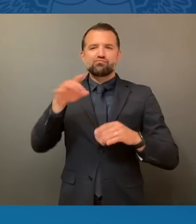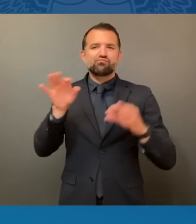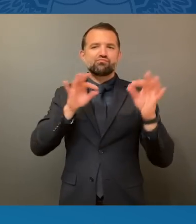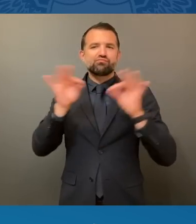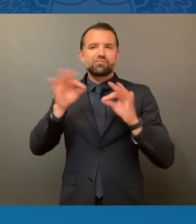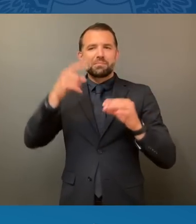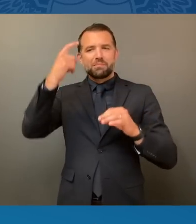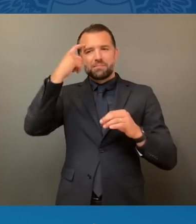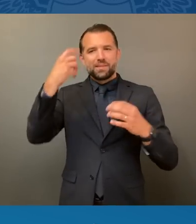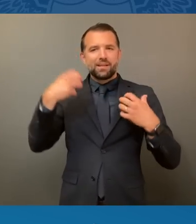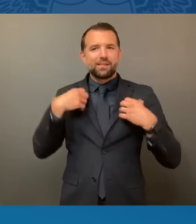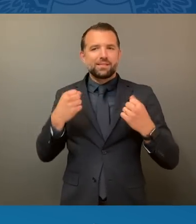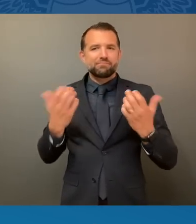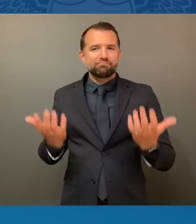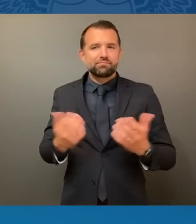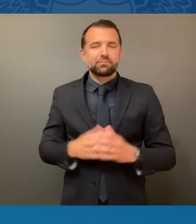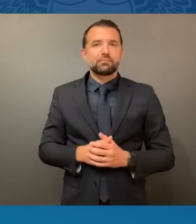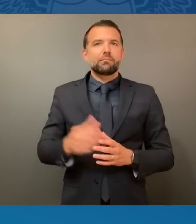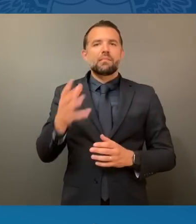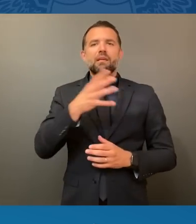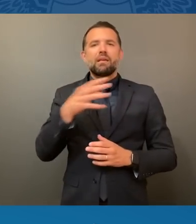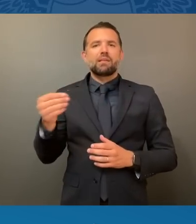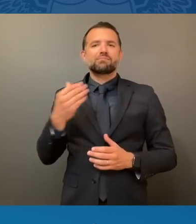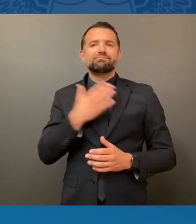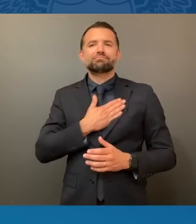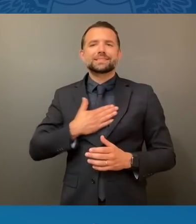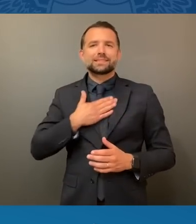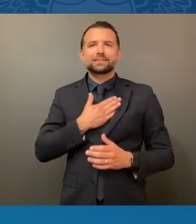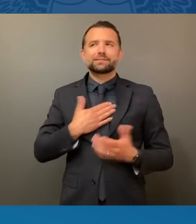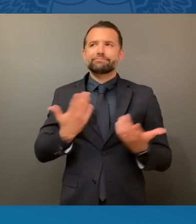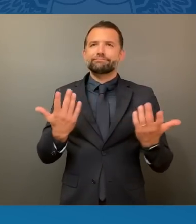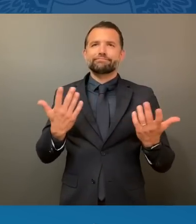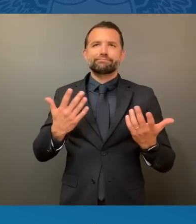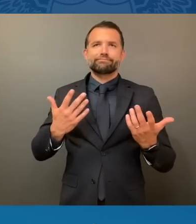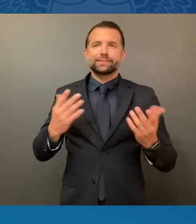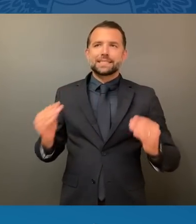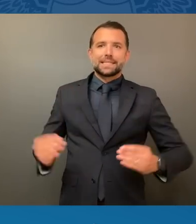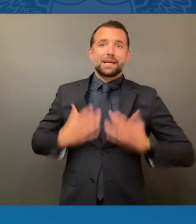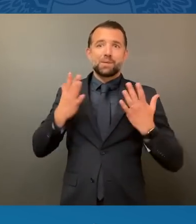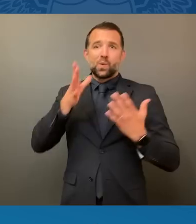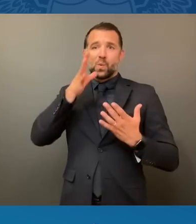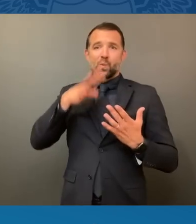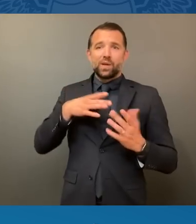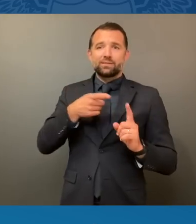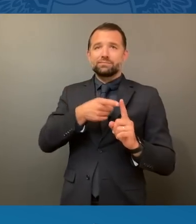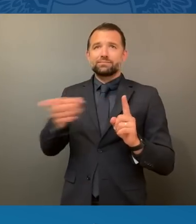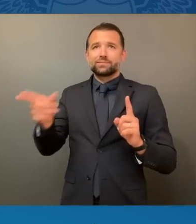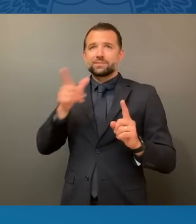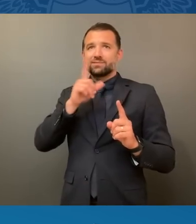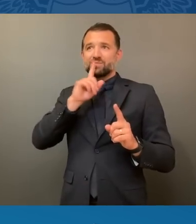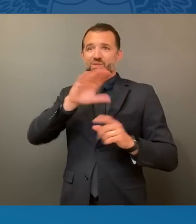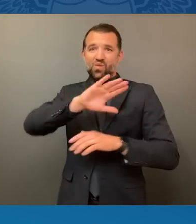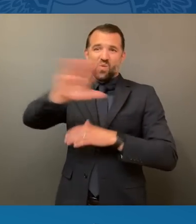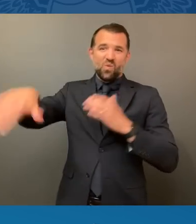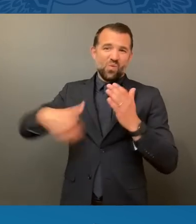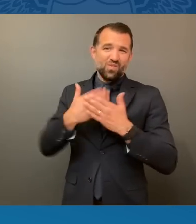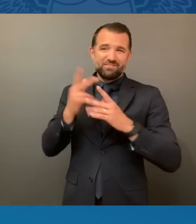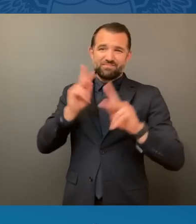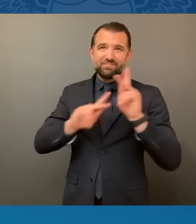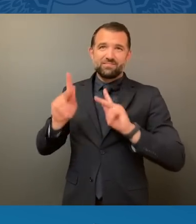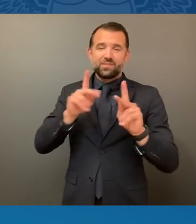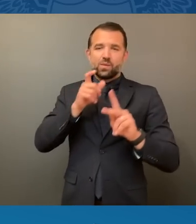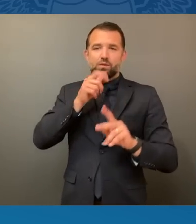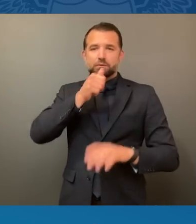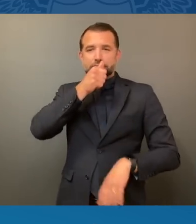and also to inspire women and really everyone, because it's impacting everyone, to hold on and have